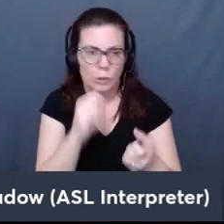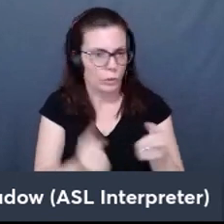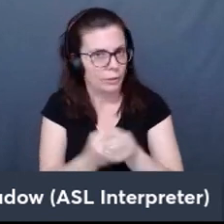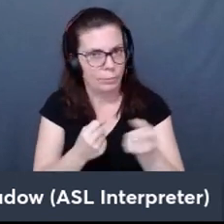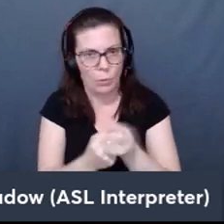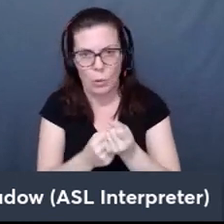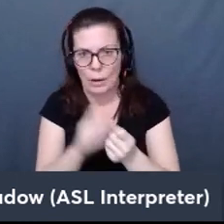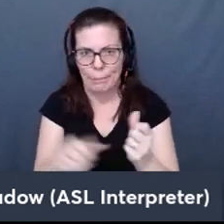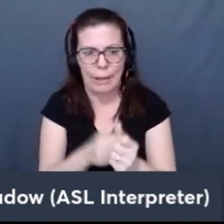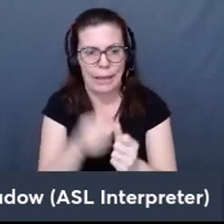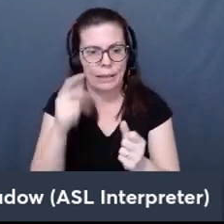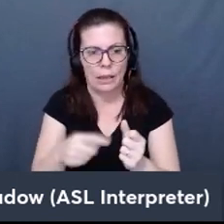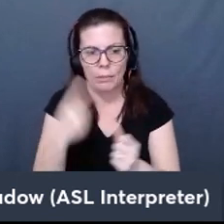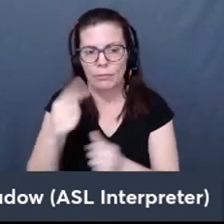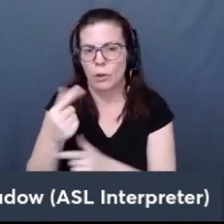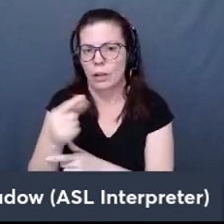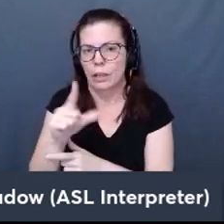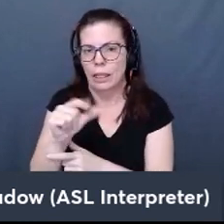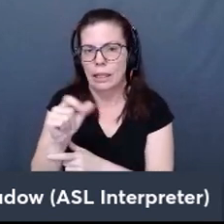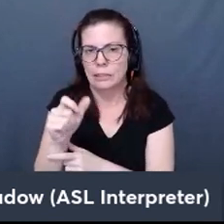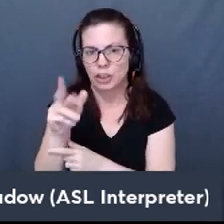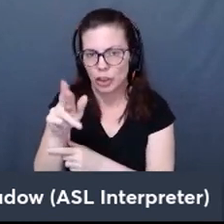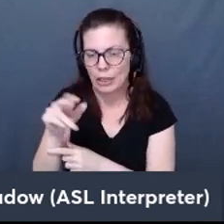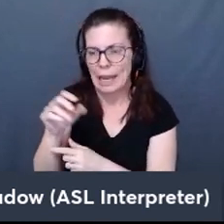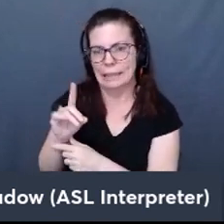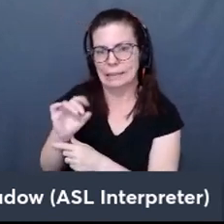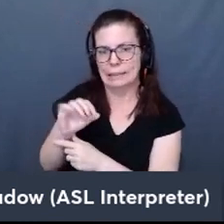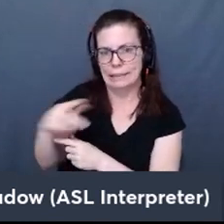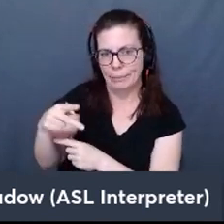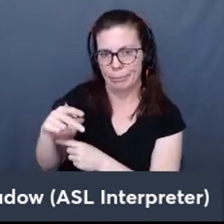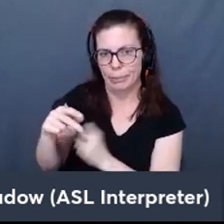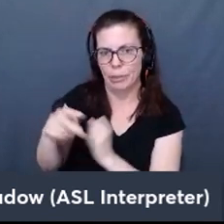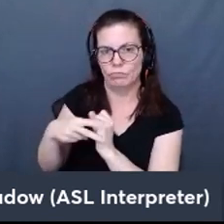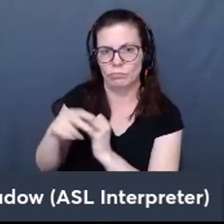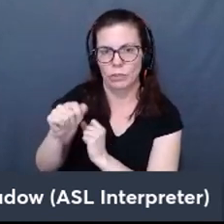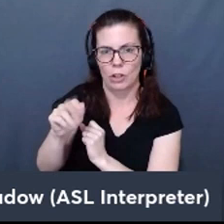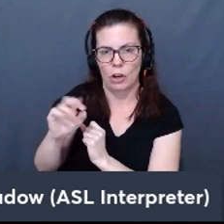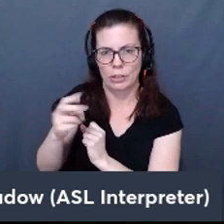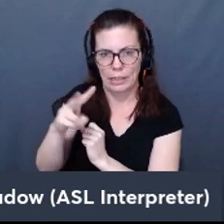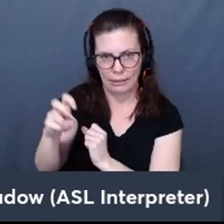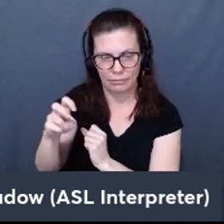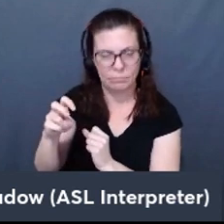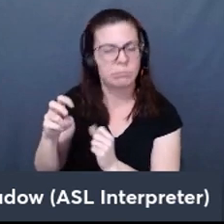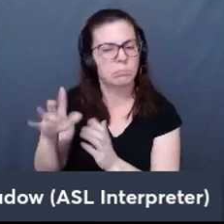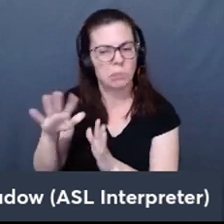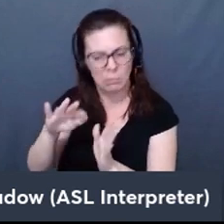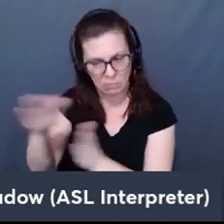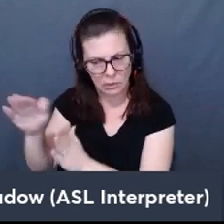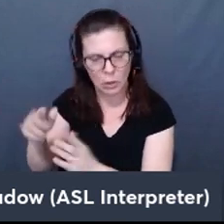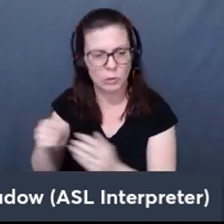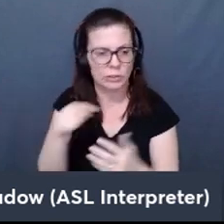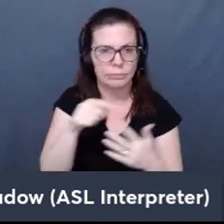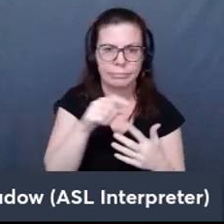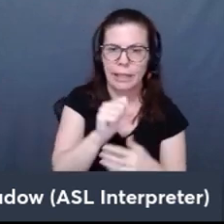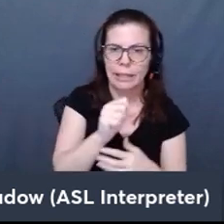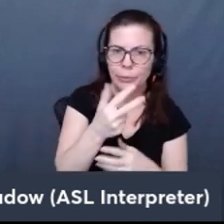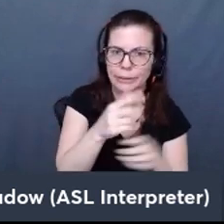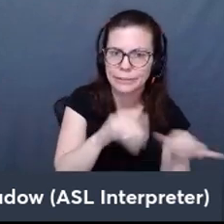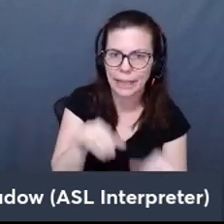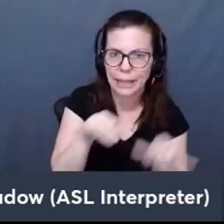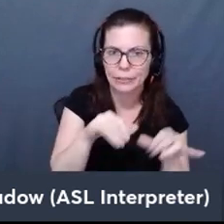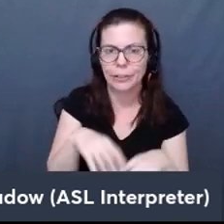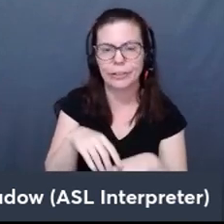for Glacier and Deep Archive. Okay. Apart from that, you can create backups for S3 standard, S3